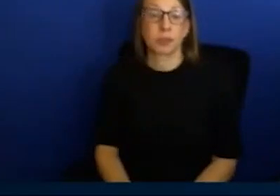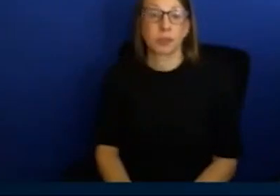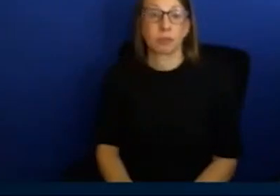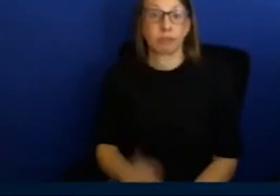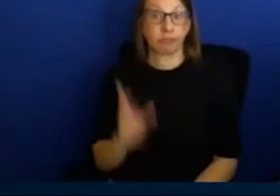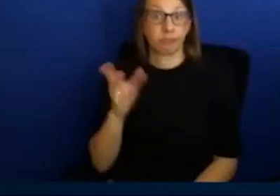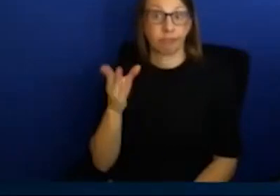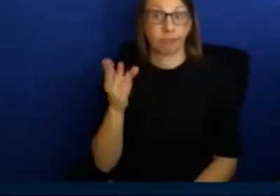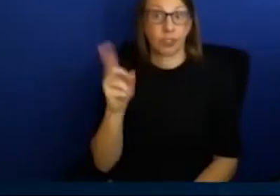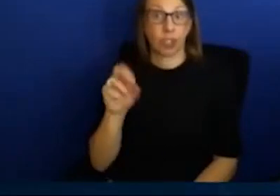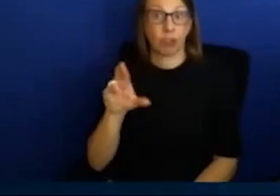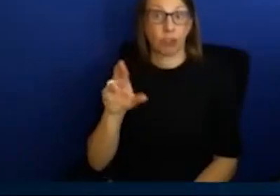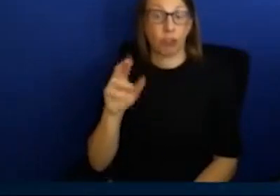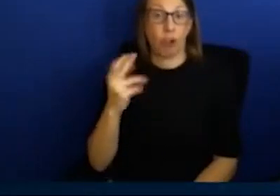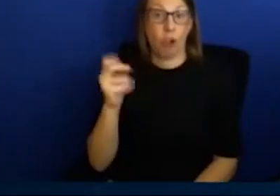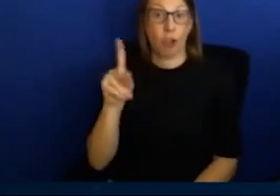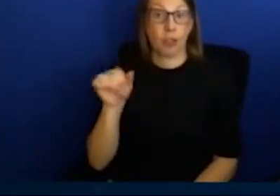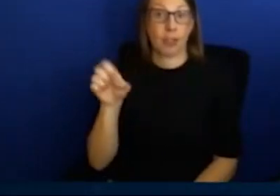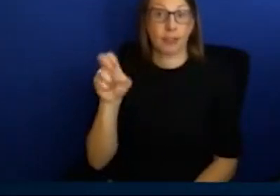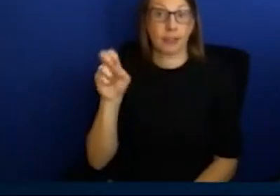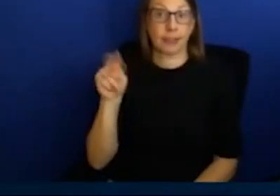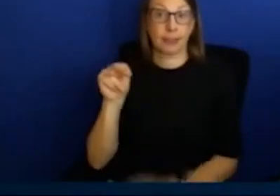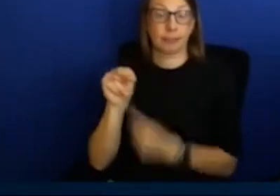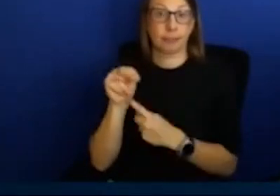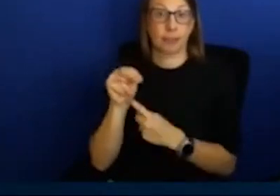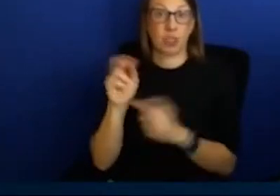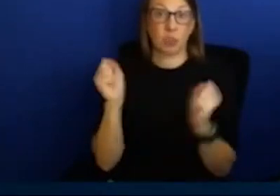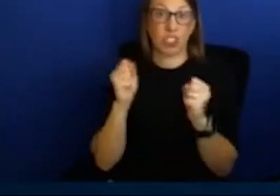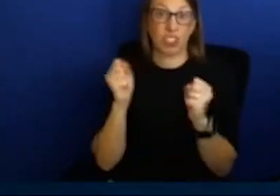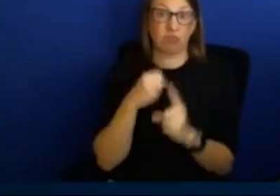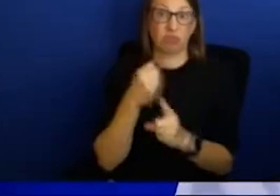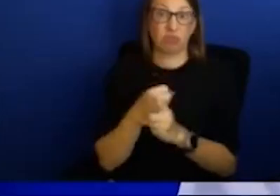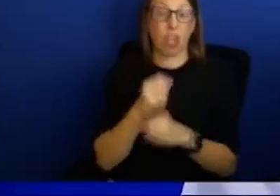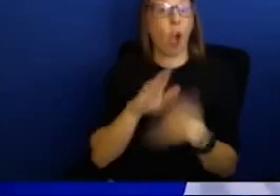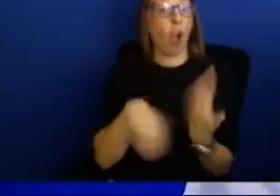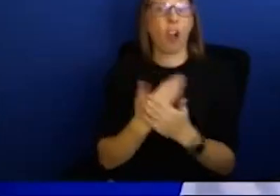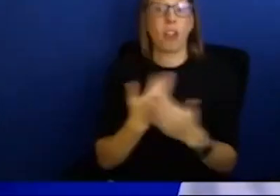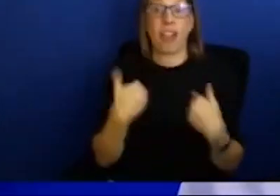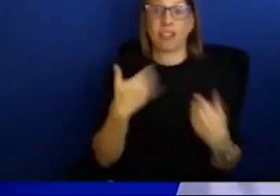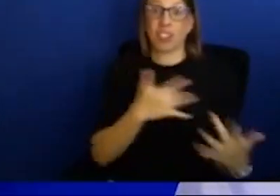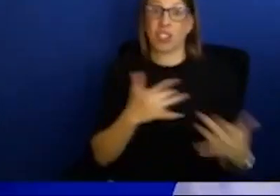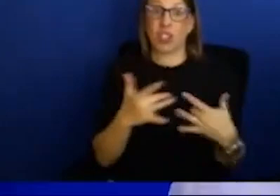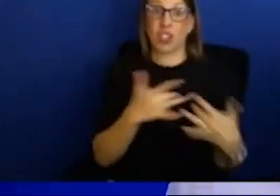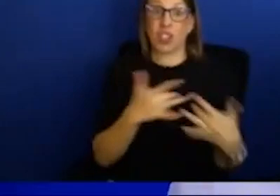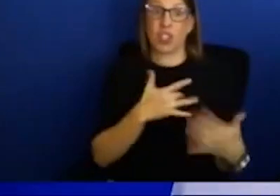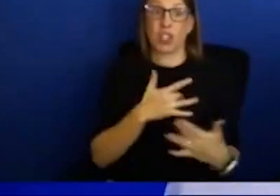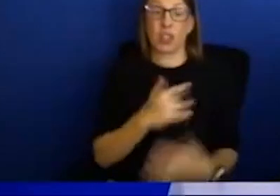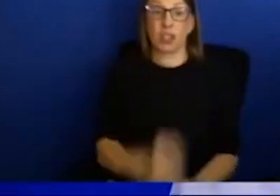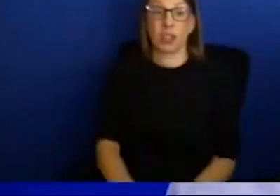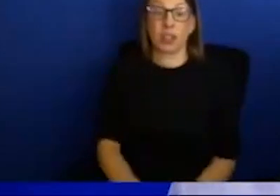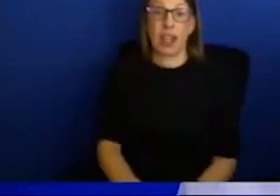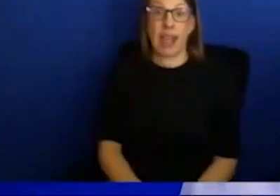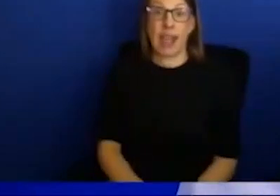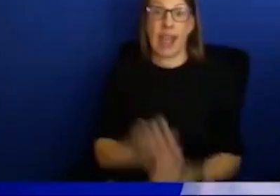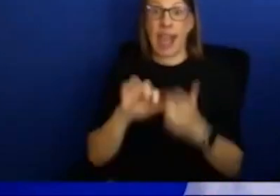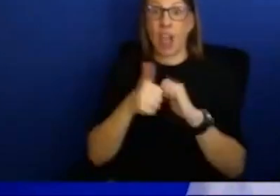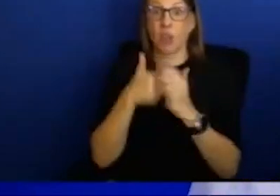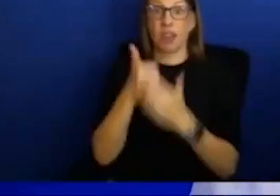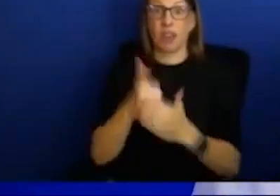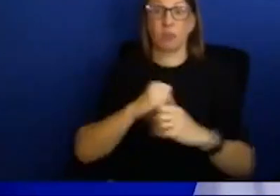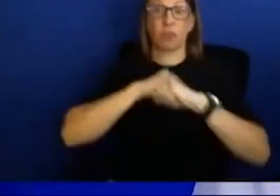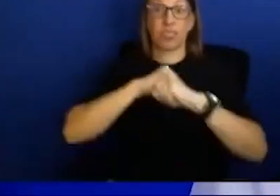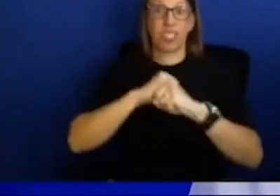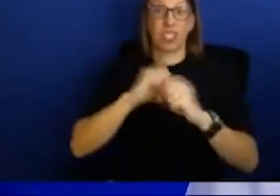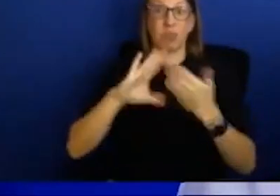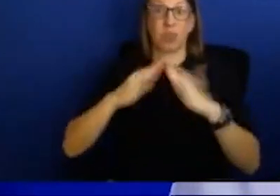that? Concerns? I know winter, we it's just... We all have the concerns. And the way to help protect our communities is to